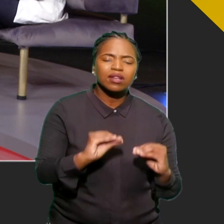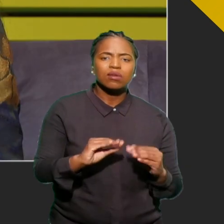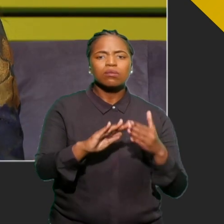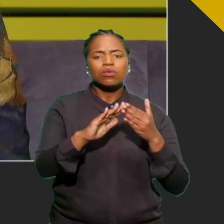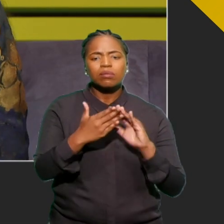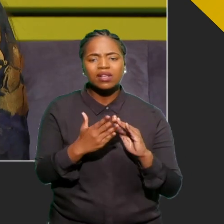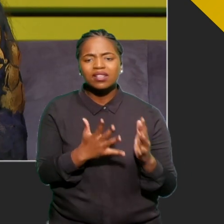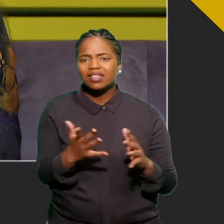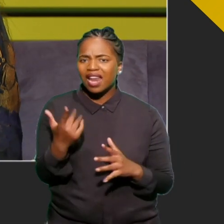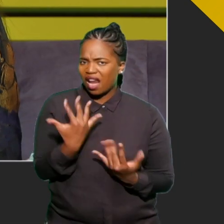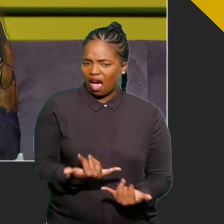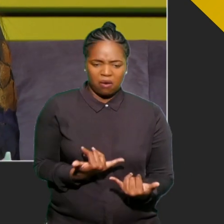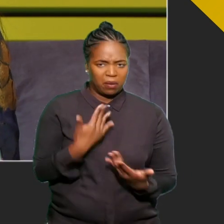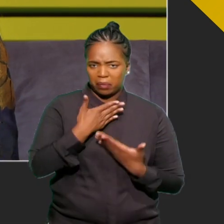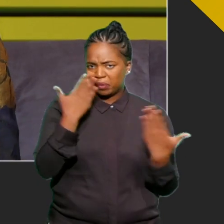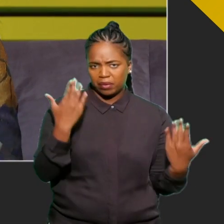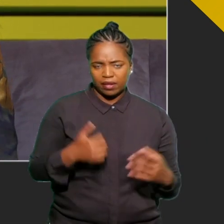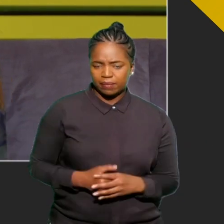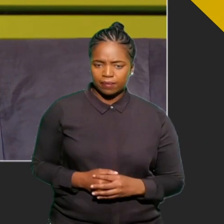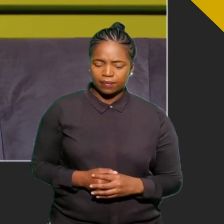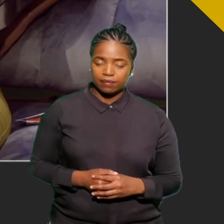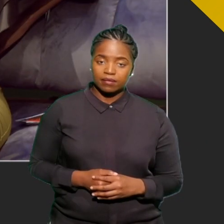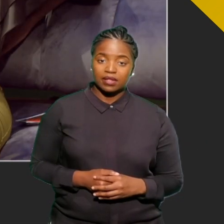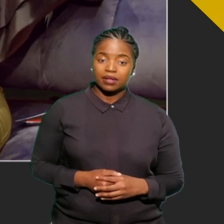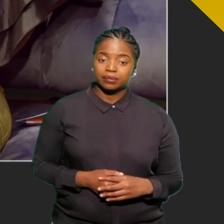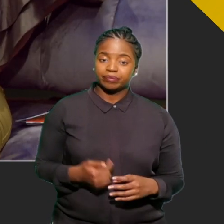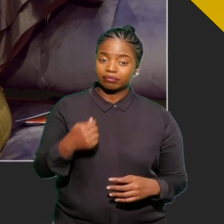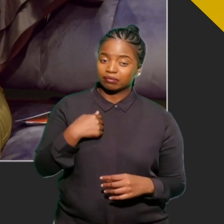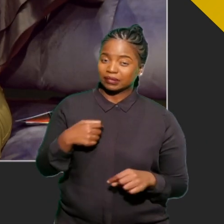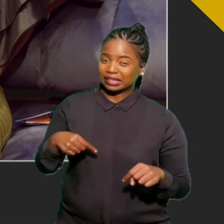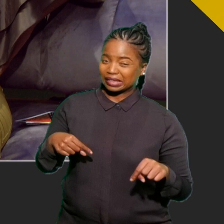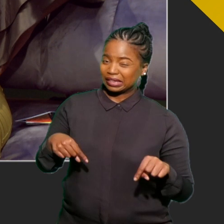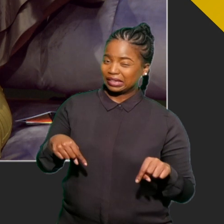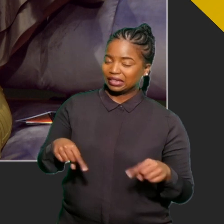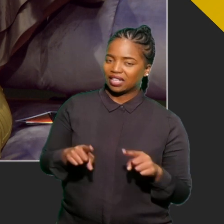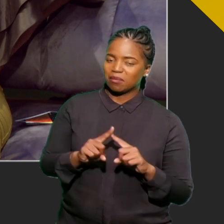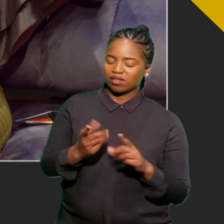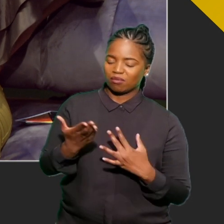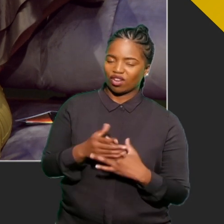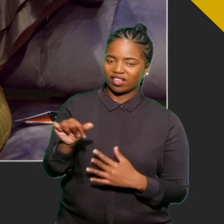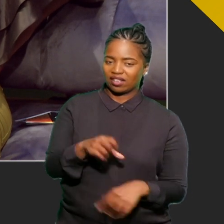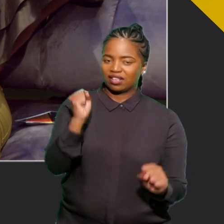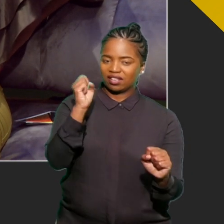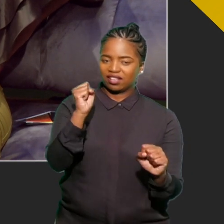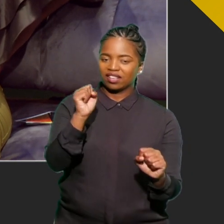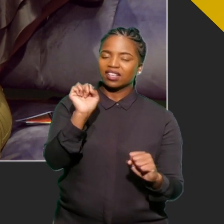umphakathi. We don't have that anymore. I have a lot of fears, and so again,